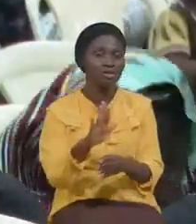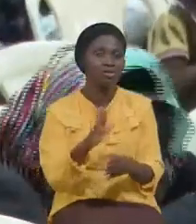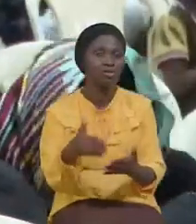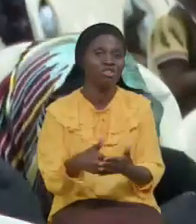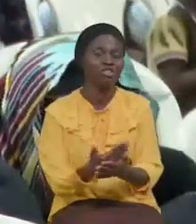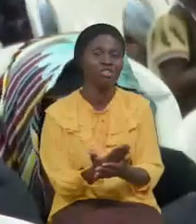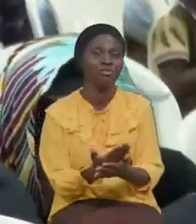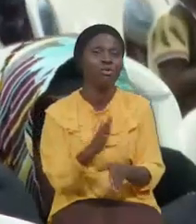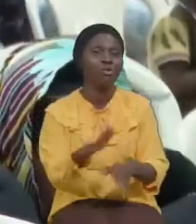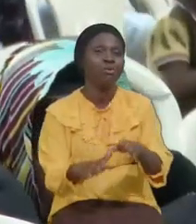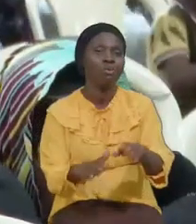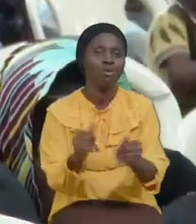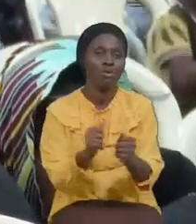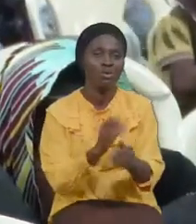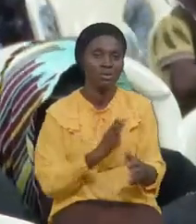Fill it